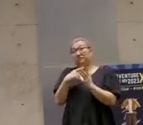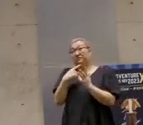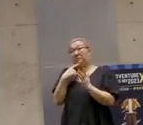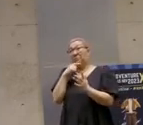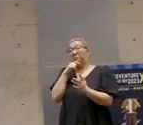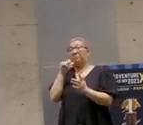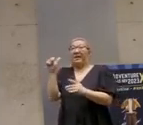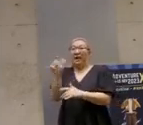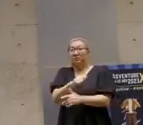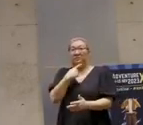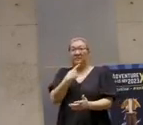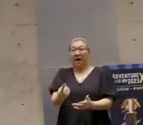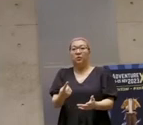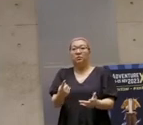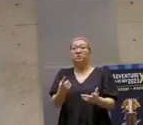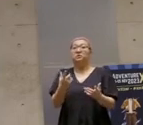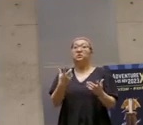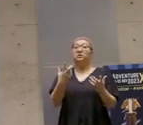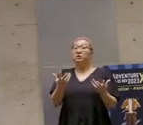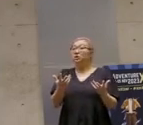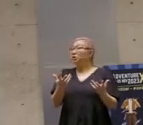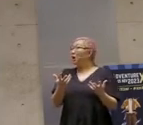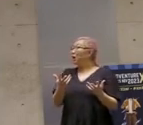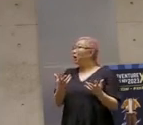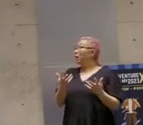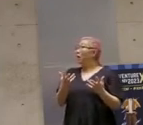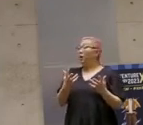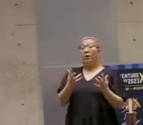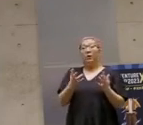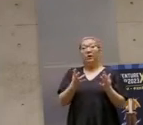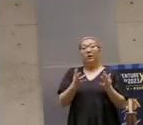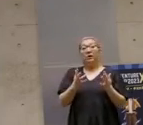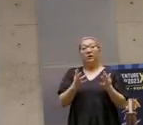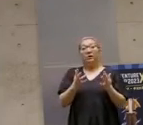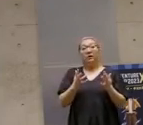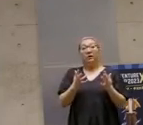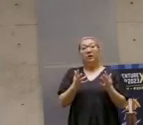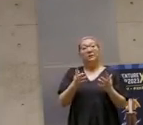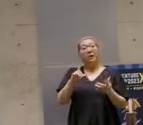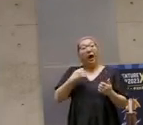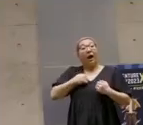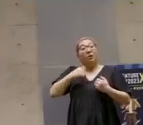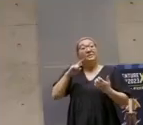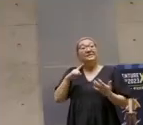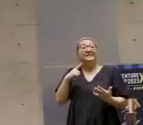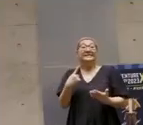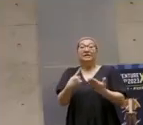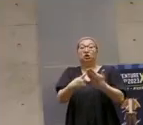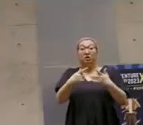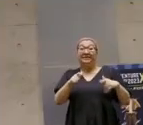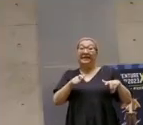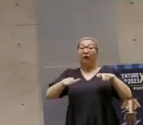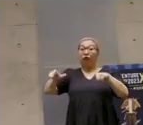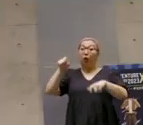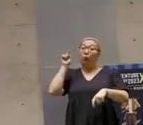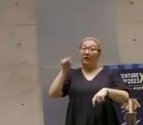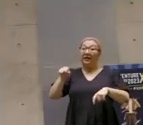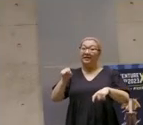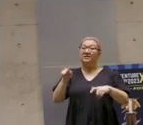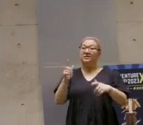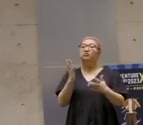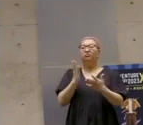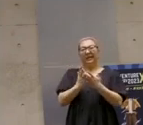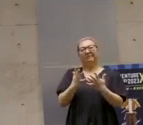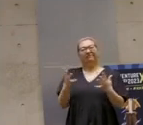move forward with this was a really, really, really important one. And I'm delighted to say that we decided to, and as I say, I'm going to share with you some of